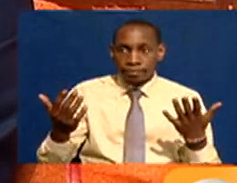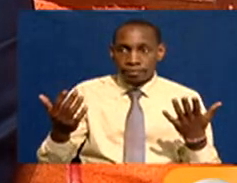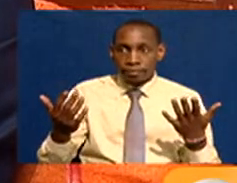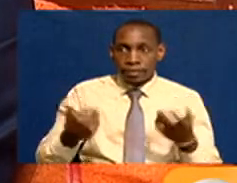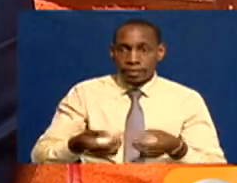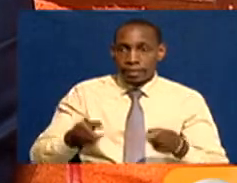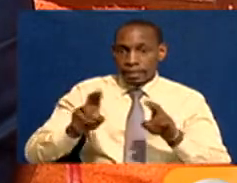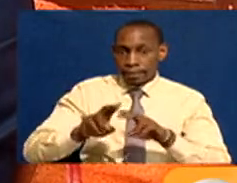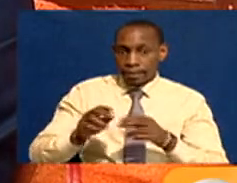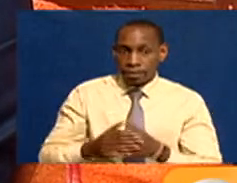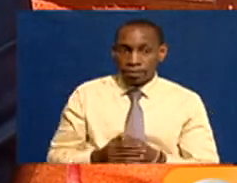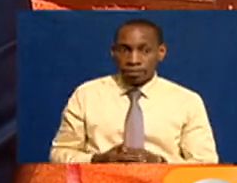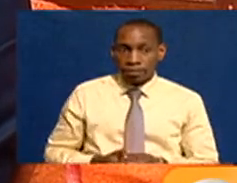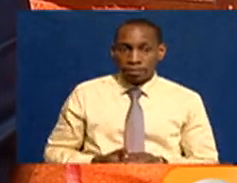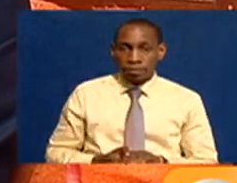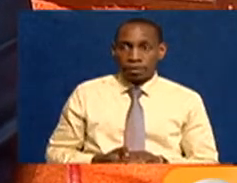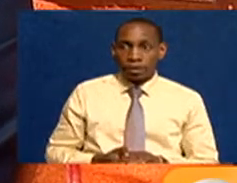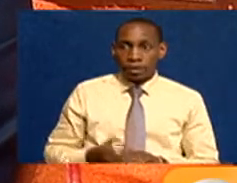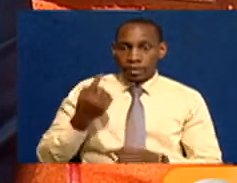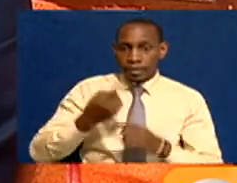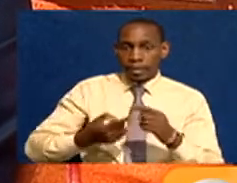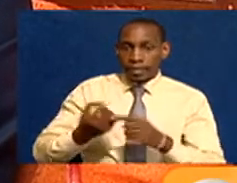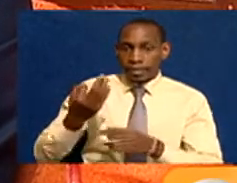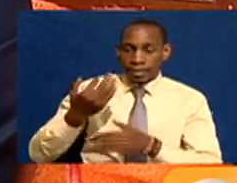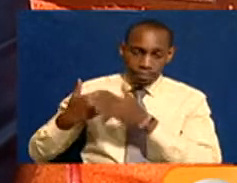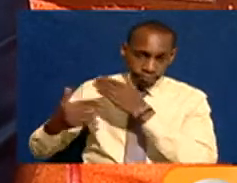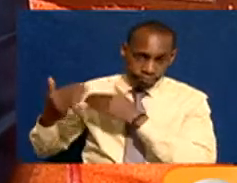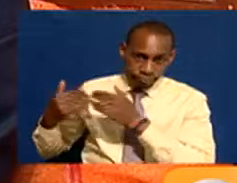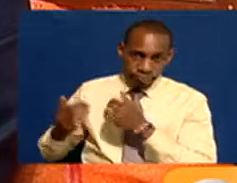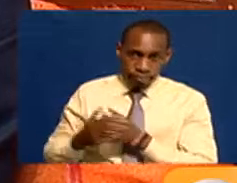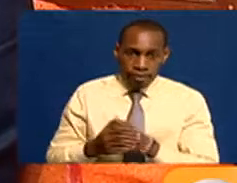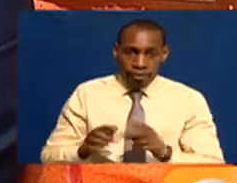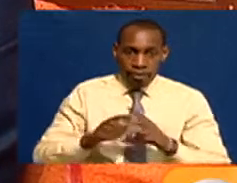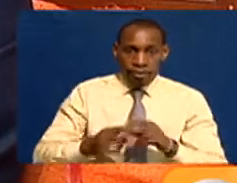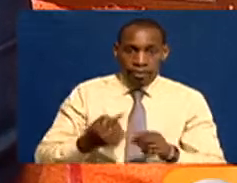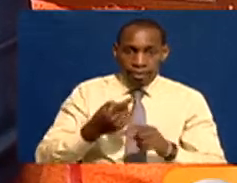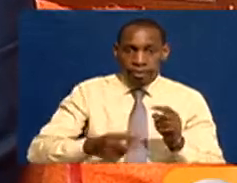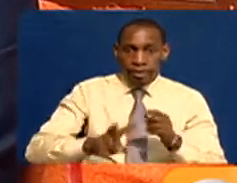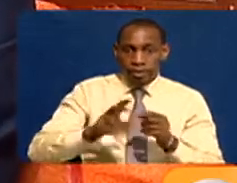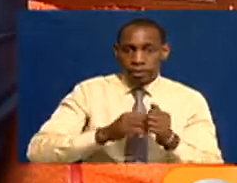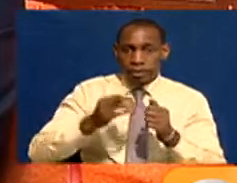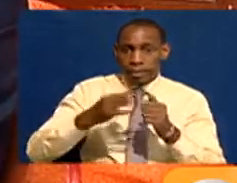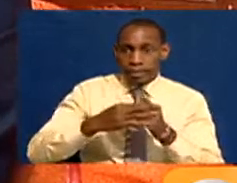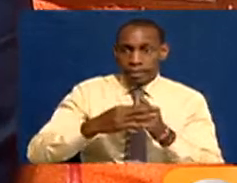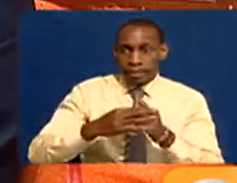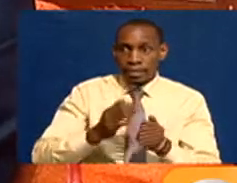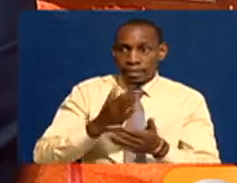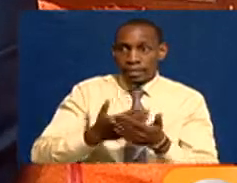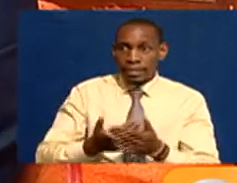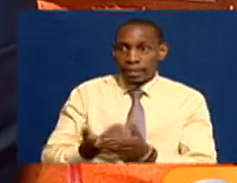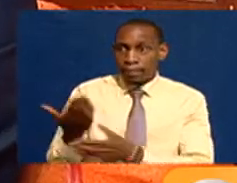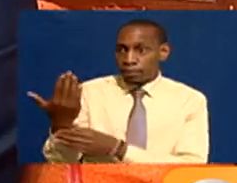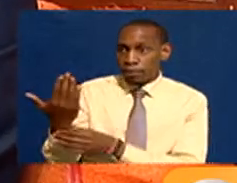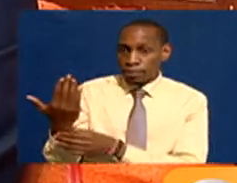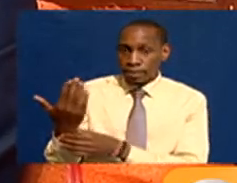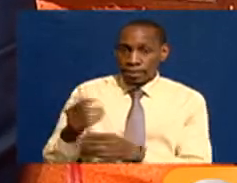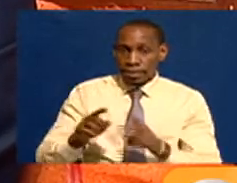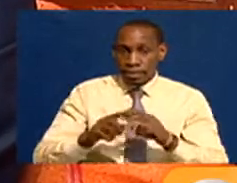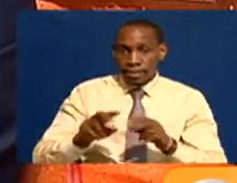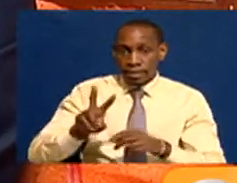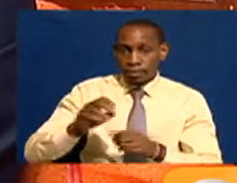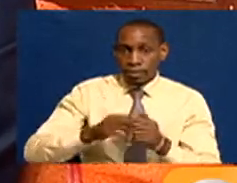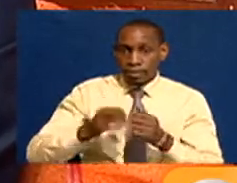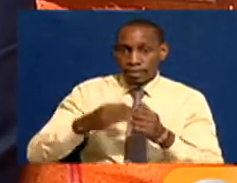happened in the last 3 years or so, from 2018 actually, because some of the documentation I see from 2018